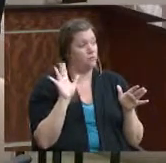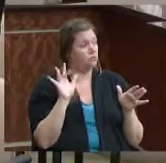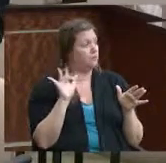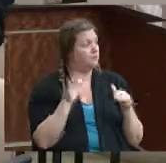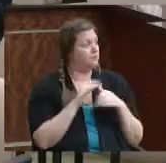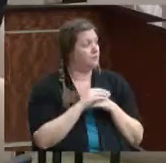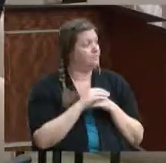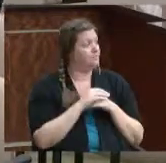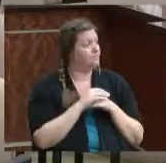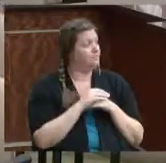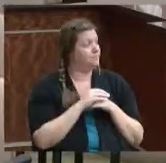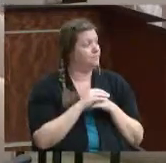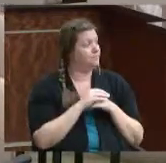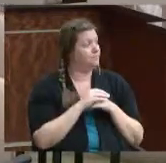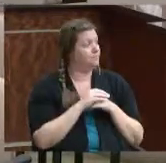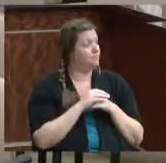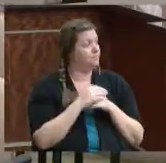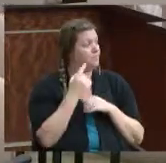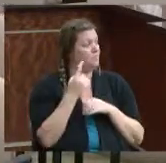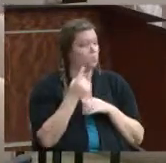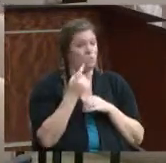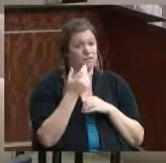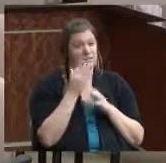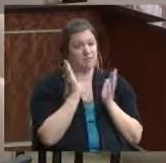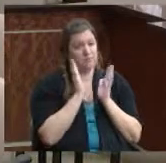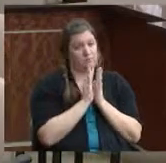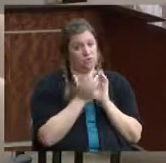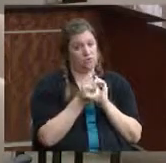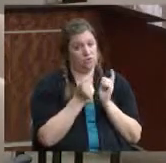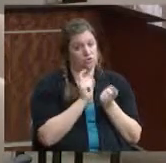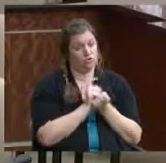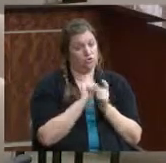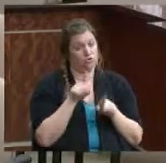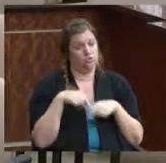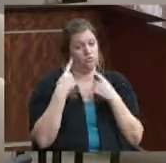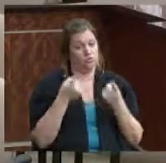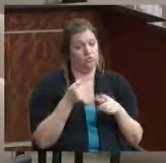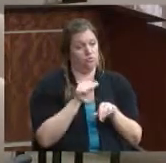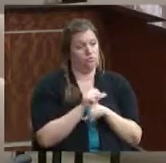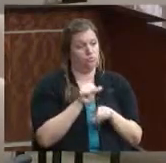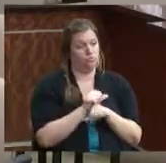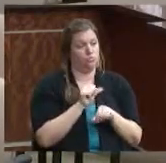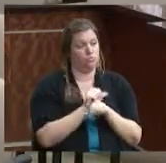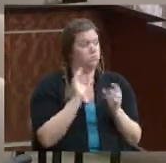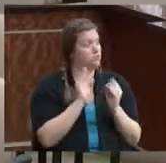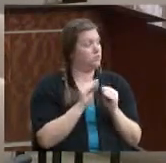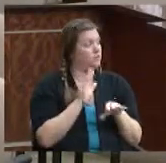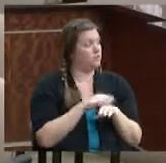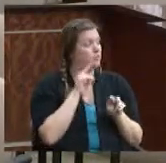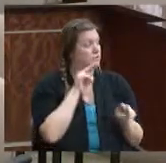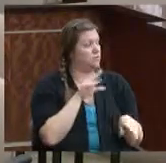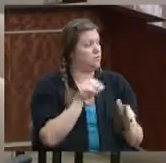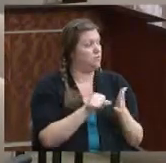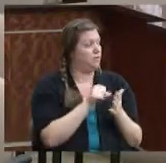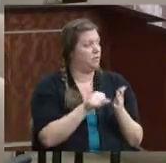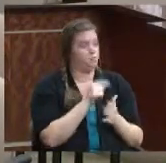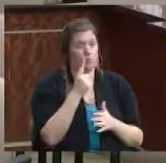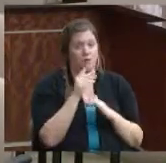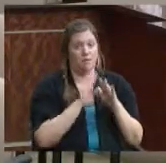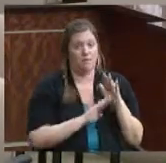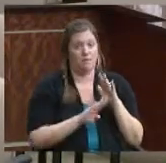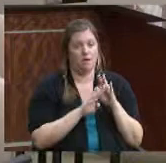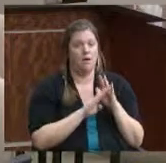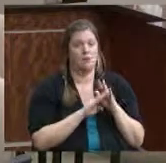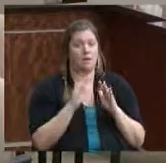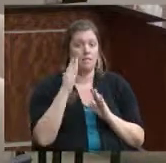8:25. Mr. Manzi. There's been one minor change since the work session. If you look on page one at the bottom